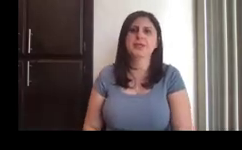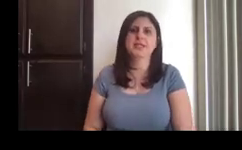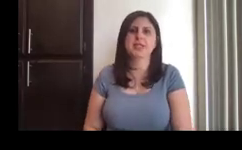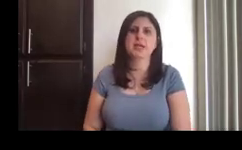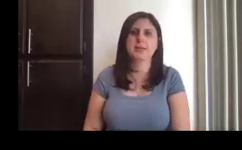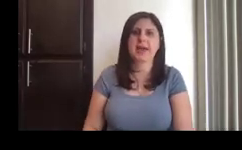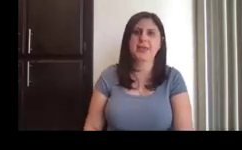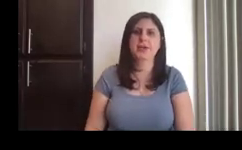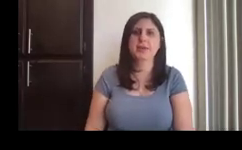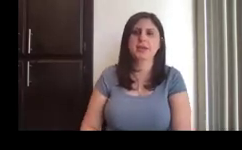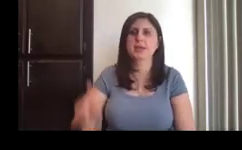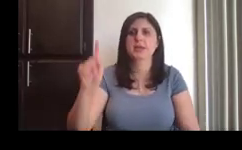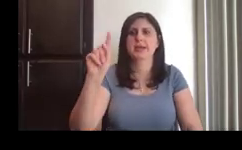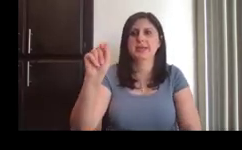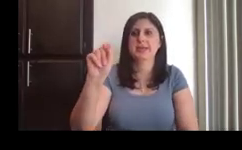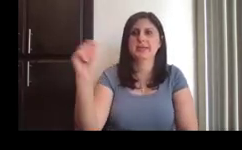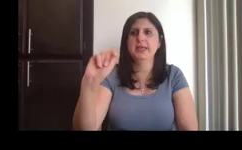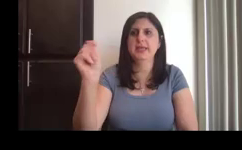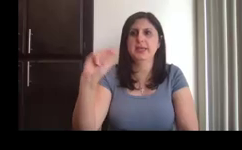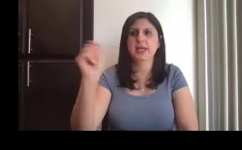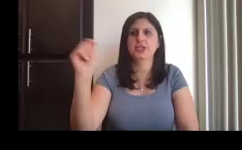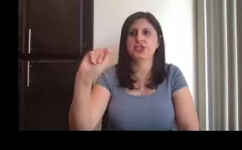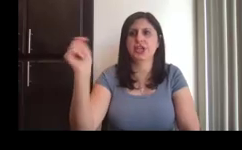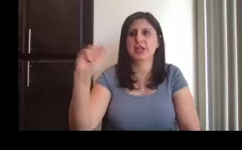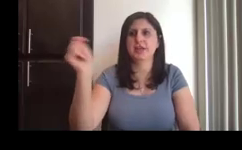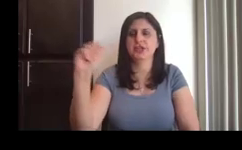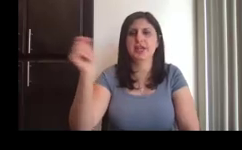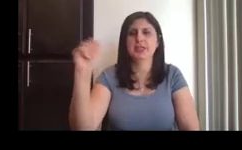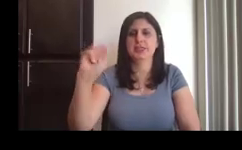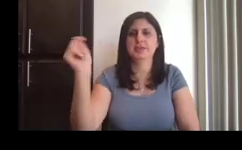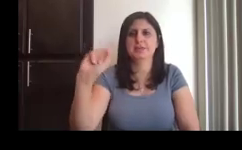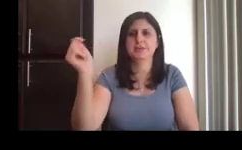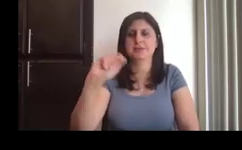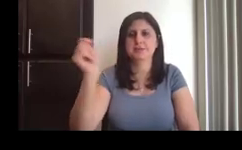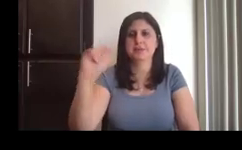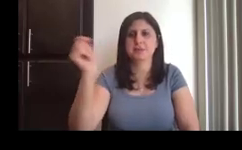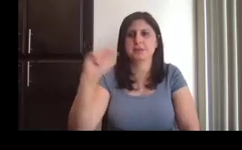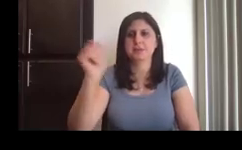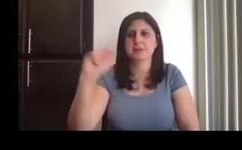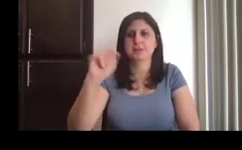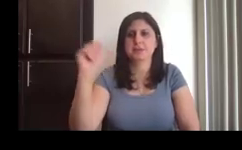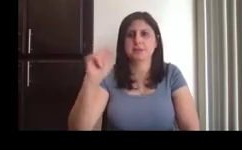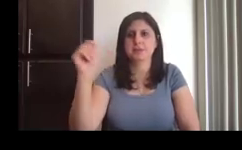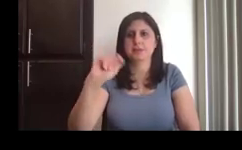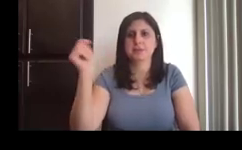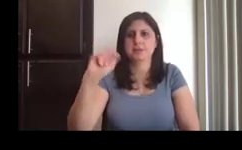Okay, 3.6. Bathroom. It's a T, and you just shake it. Shaking T.